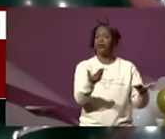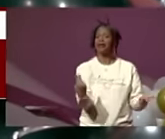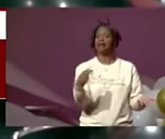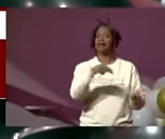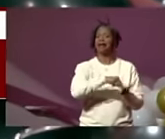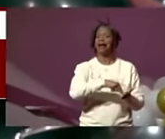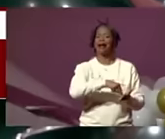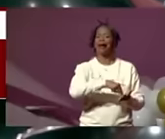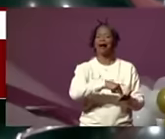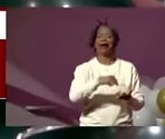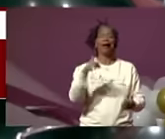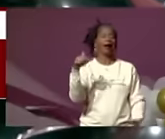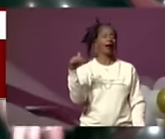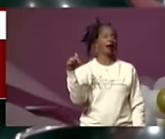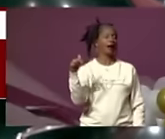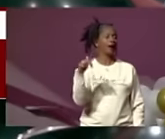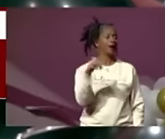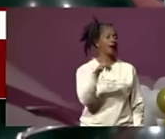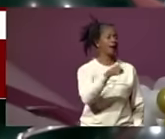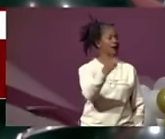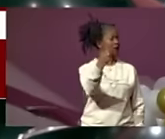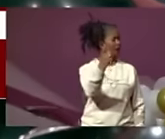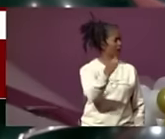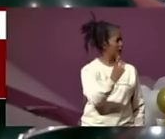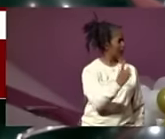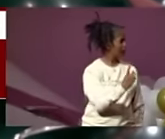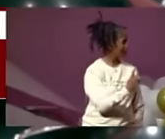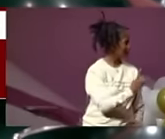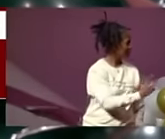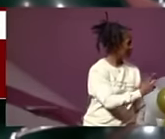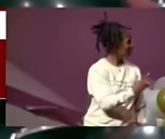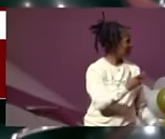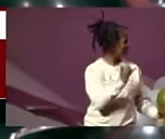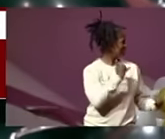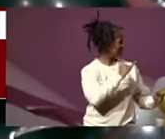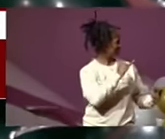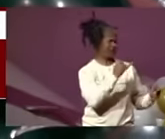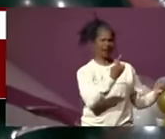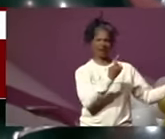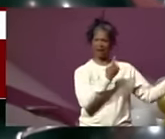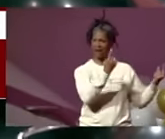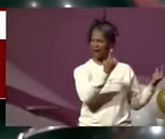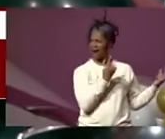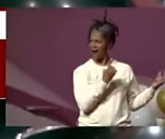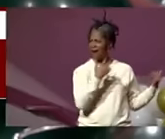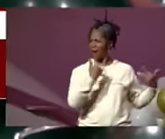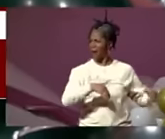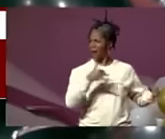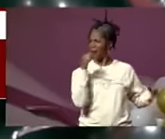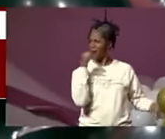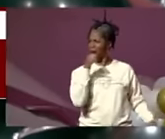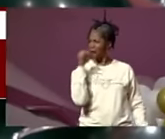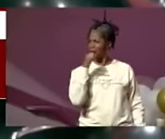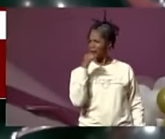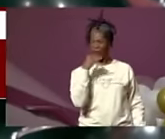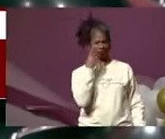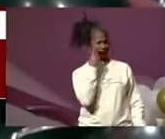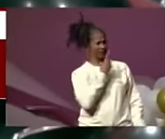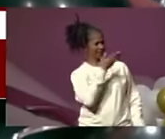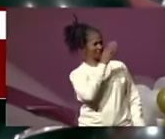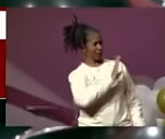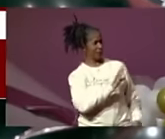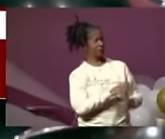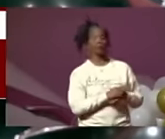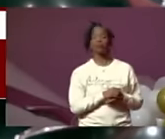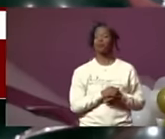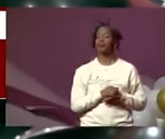up, step out, come on down. Join these who have come and are still coming. They still coming. Look at God, look at God. Somebody else right